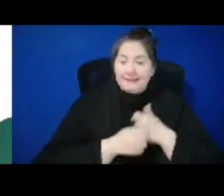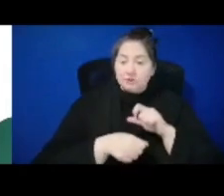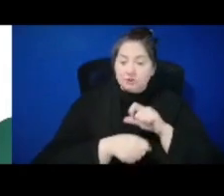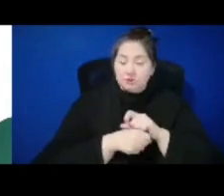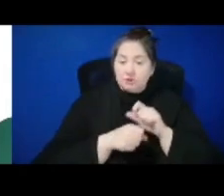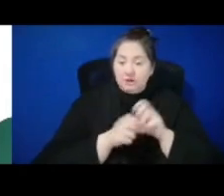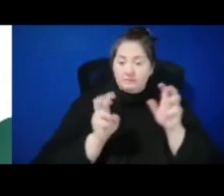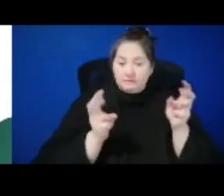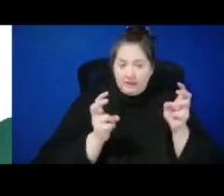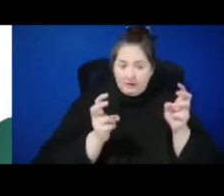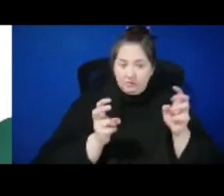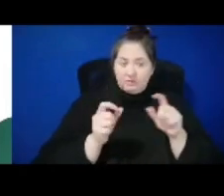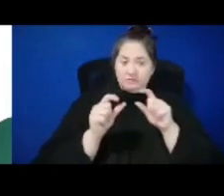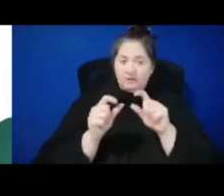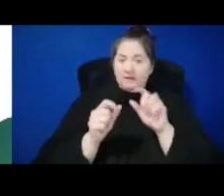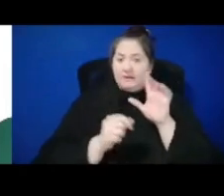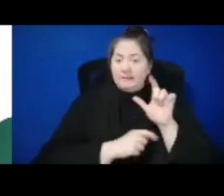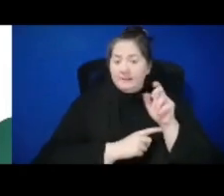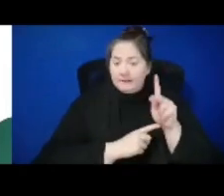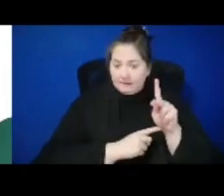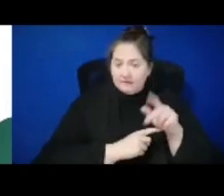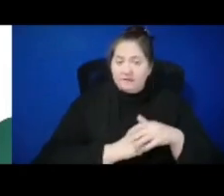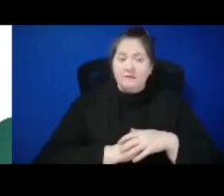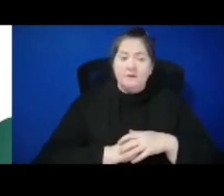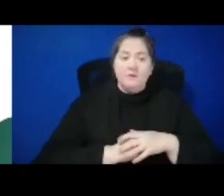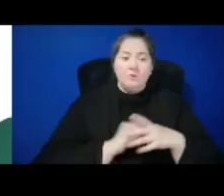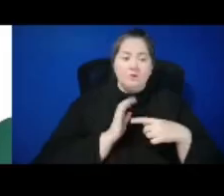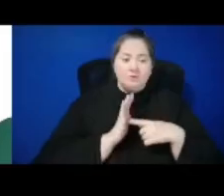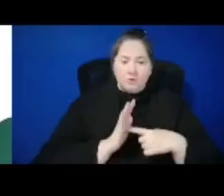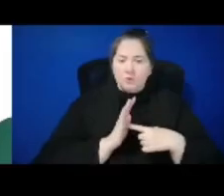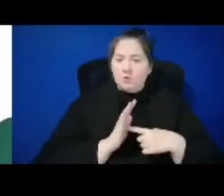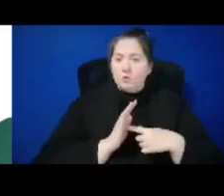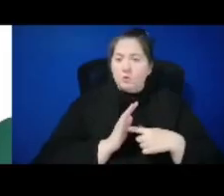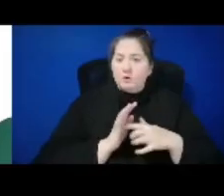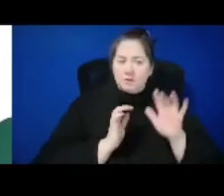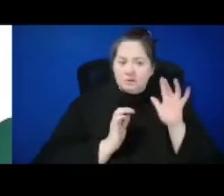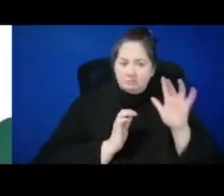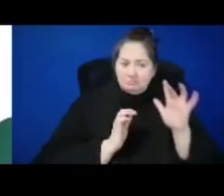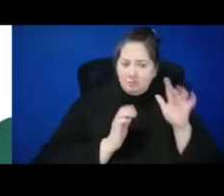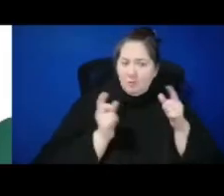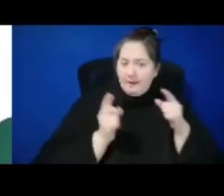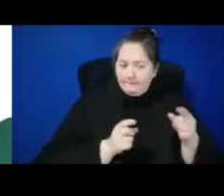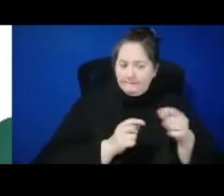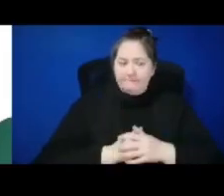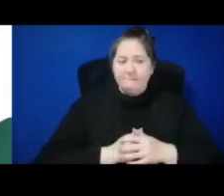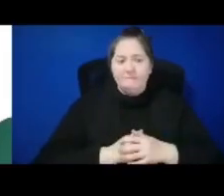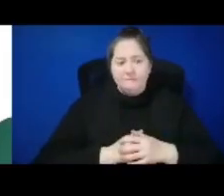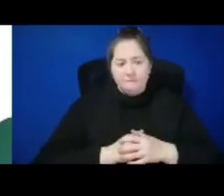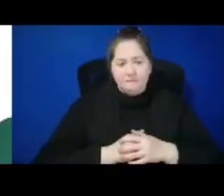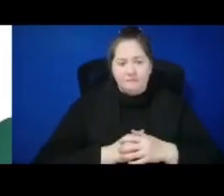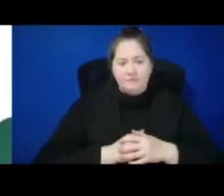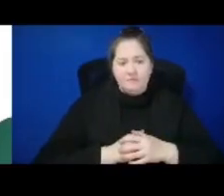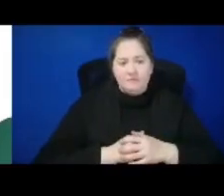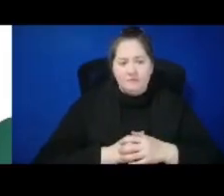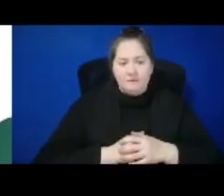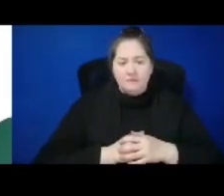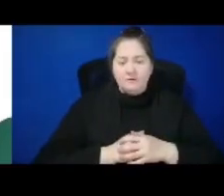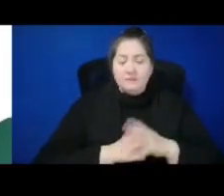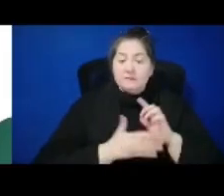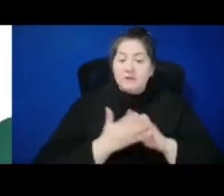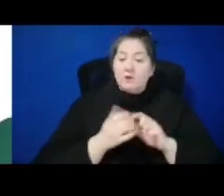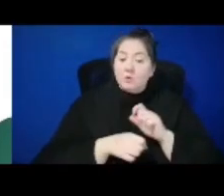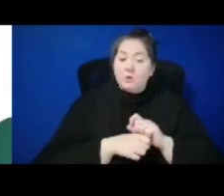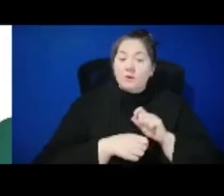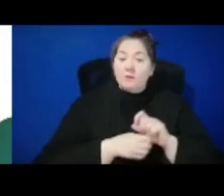job titles is a link. So I'm going to show you what happens when you click on one of those links. So we designed this to work